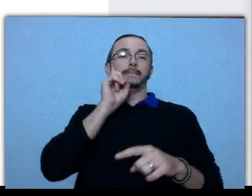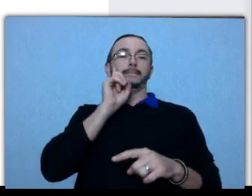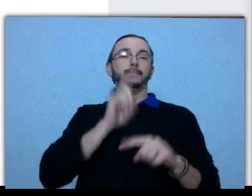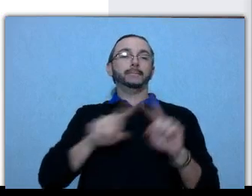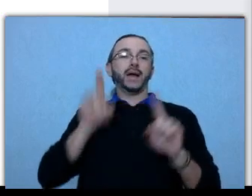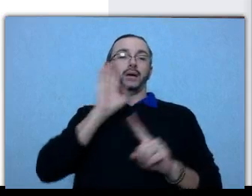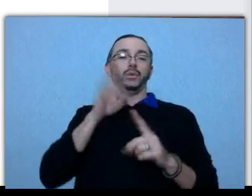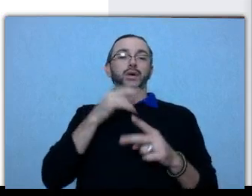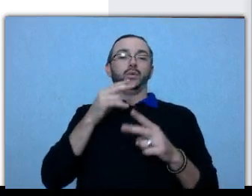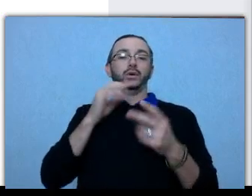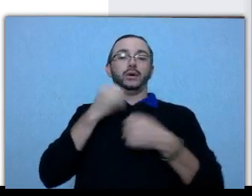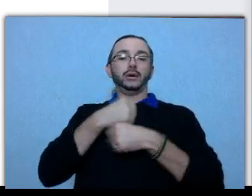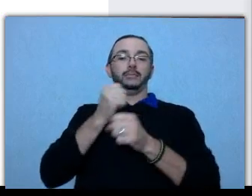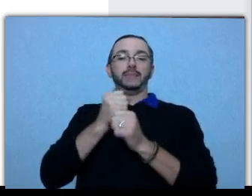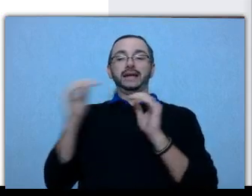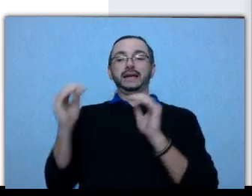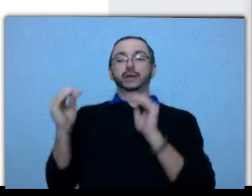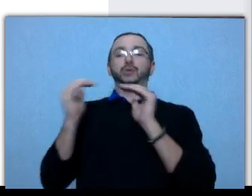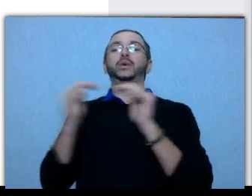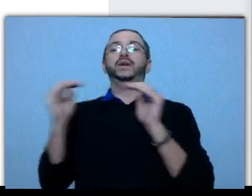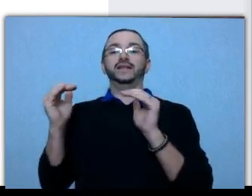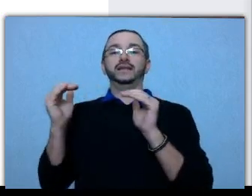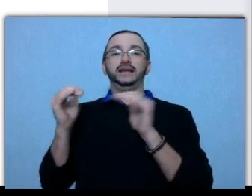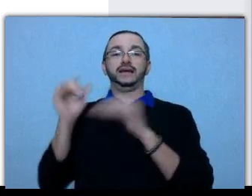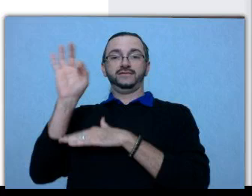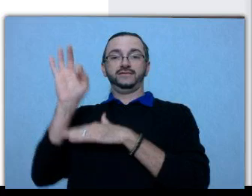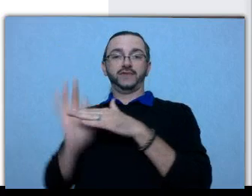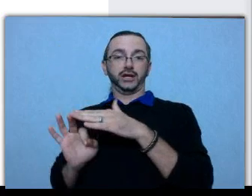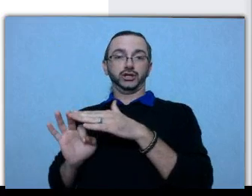so. So we're going to go to our first step.